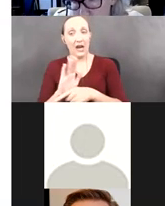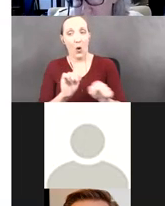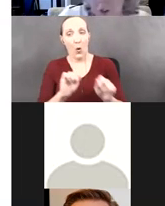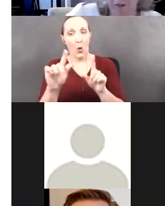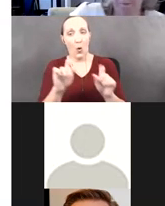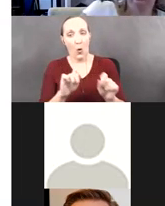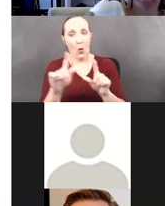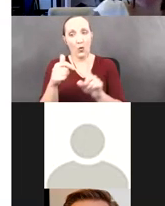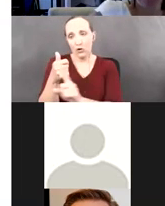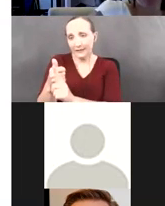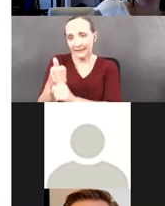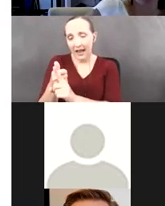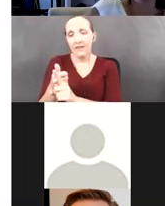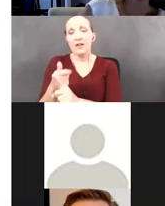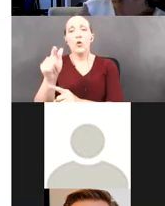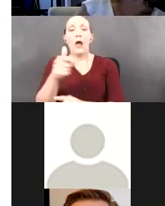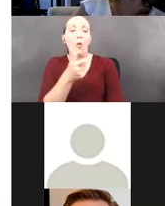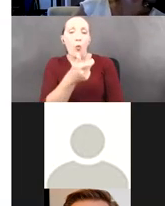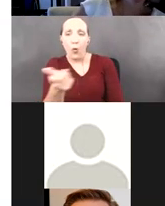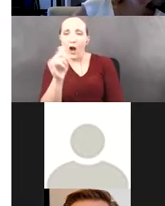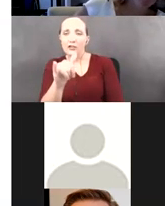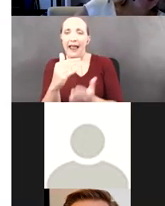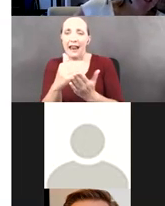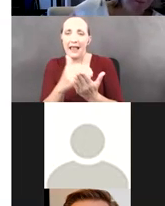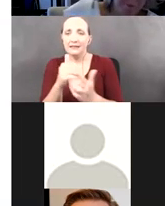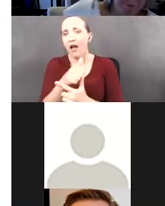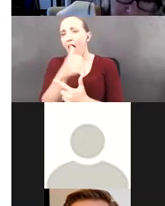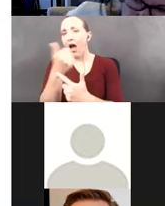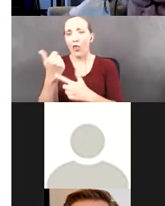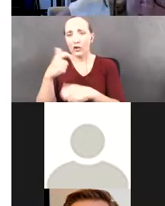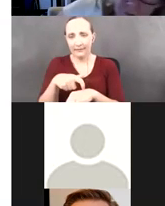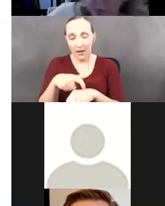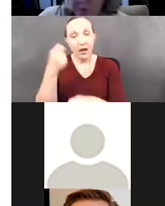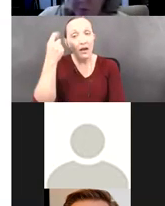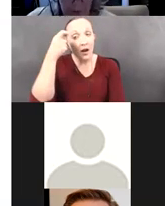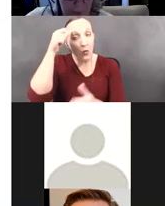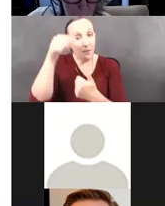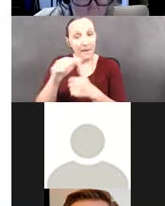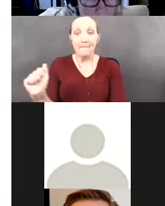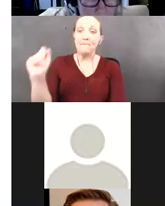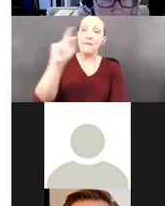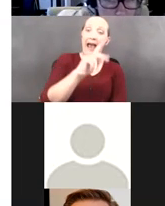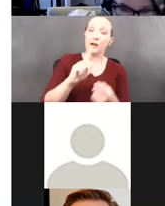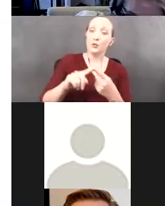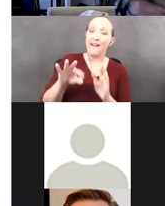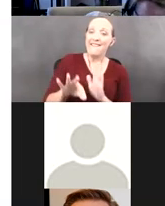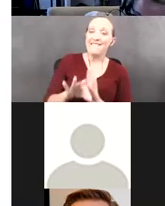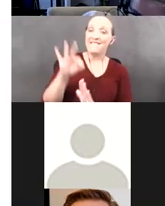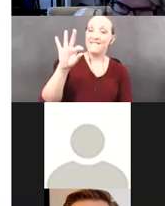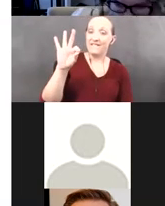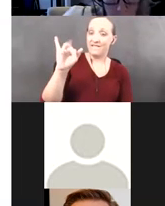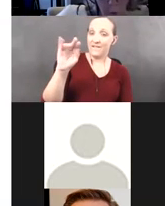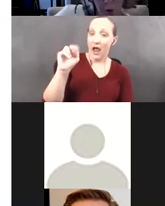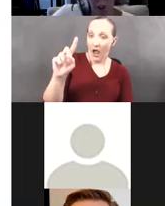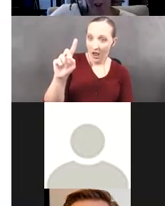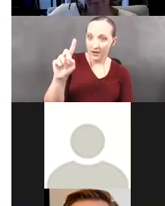videos lesson usted y another así puede time. encontrar las lecciones en otro Again, you go momento. Si back to that necesita, Find otra vez tab, tiene and que it will give volver you a access to esa all of